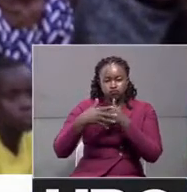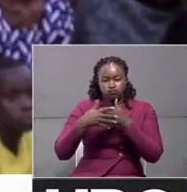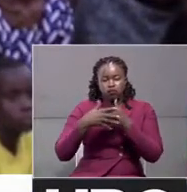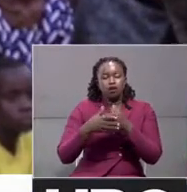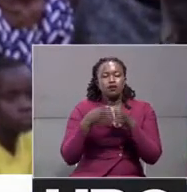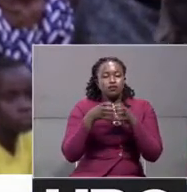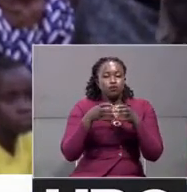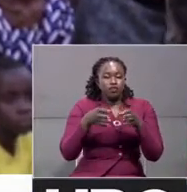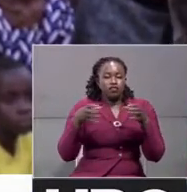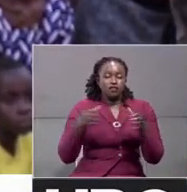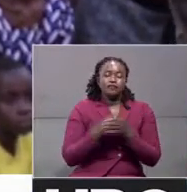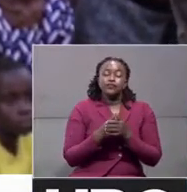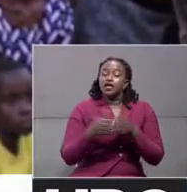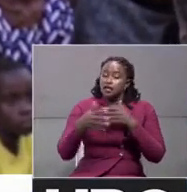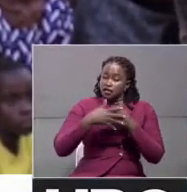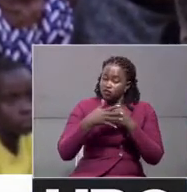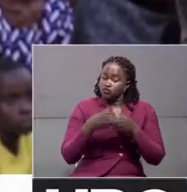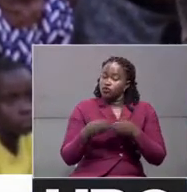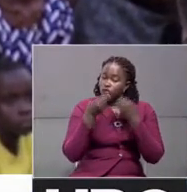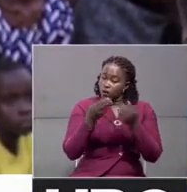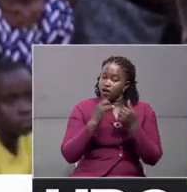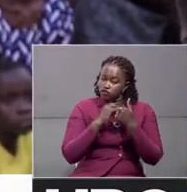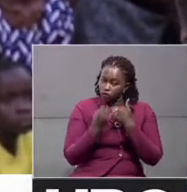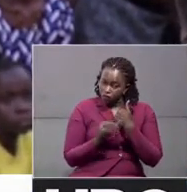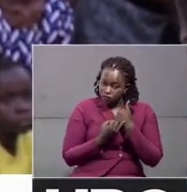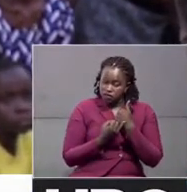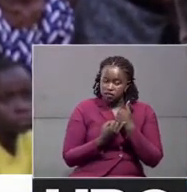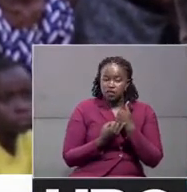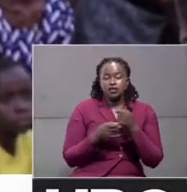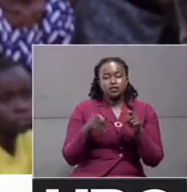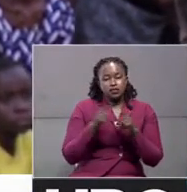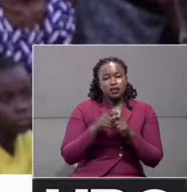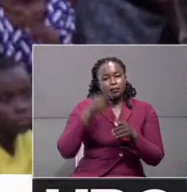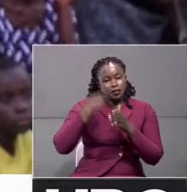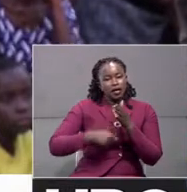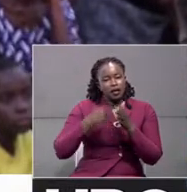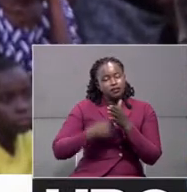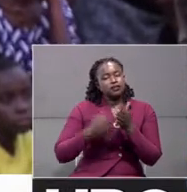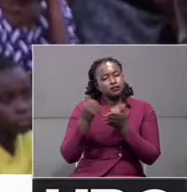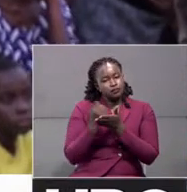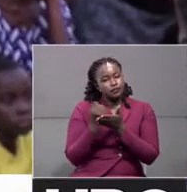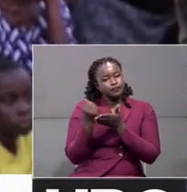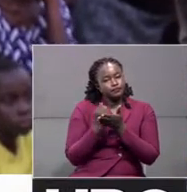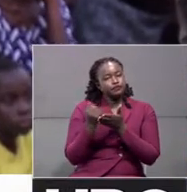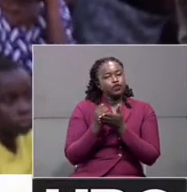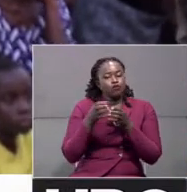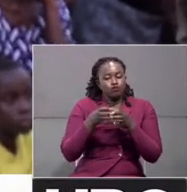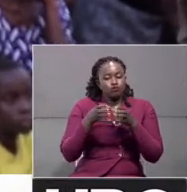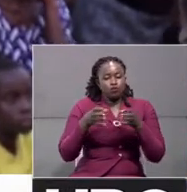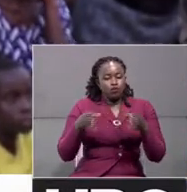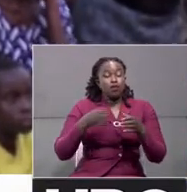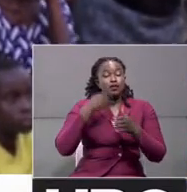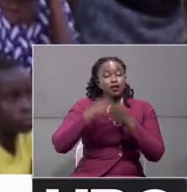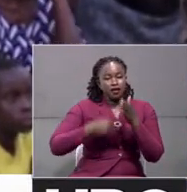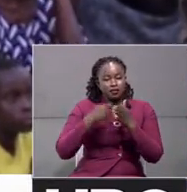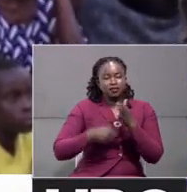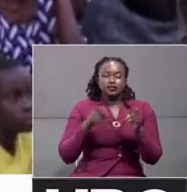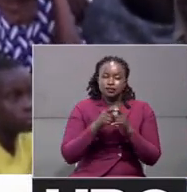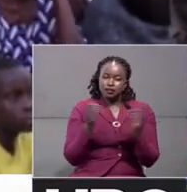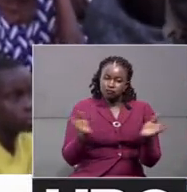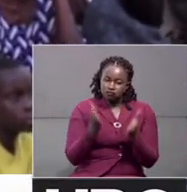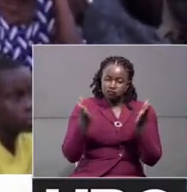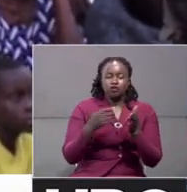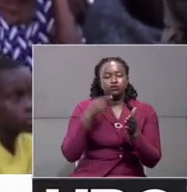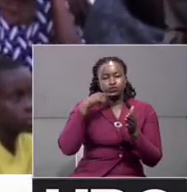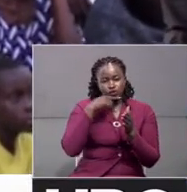provide jobs, and thus the tax base of the country is widened, hence spurring